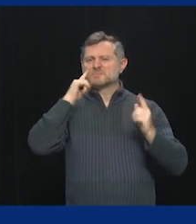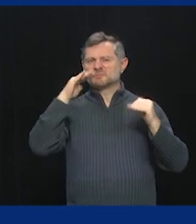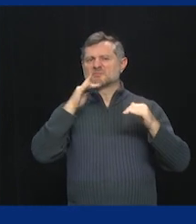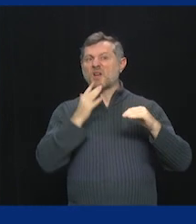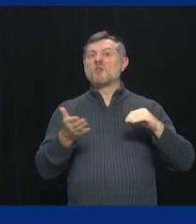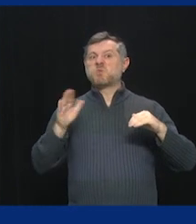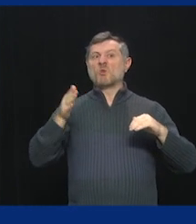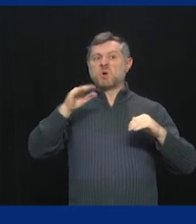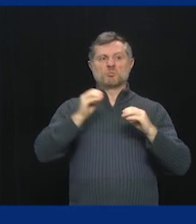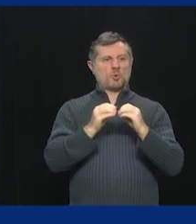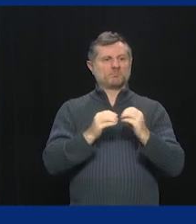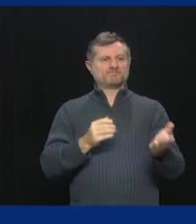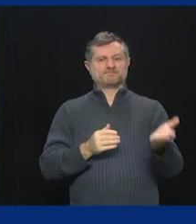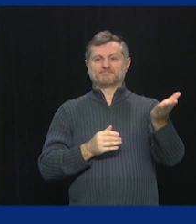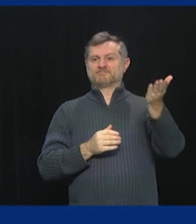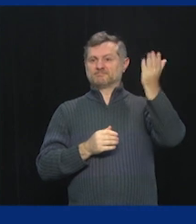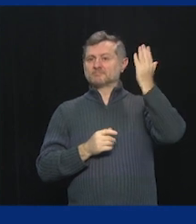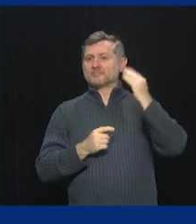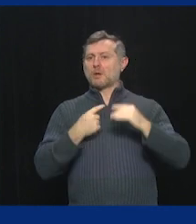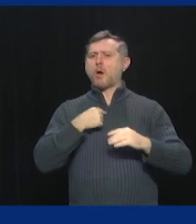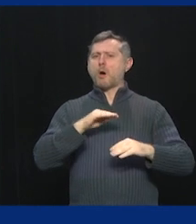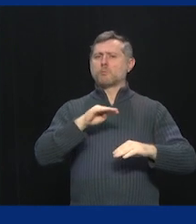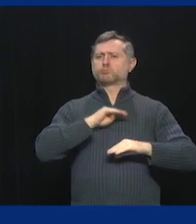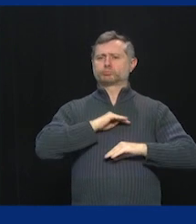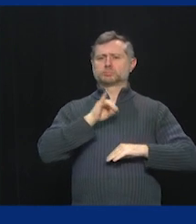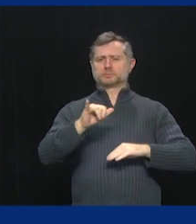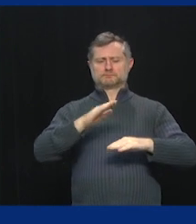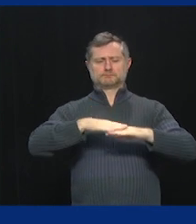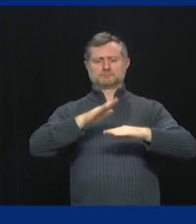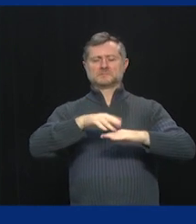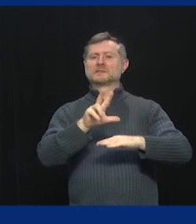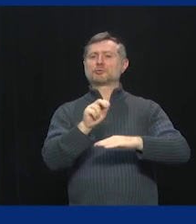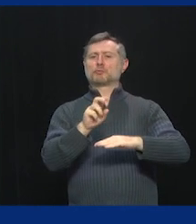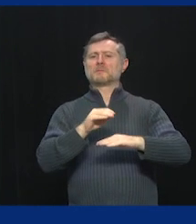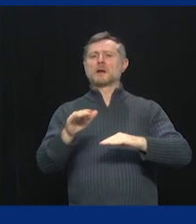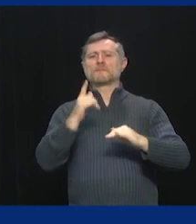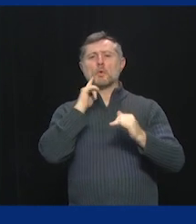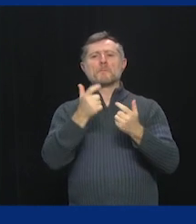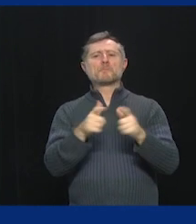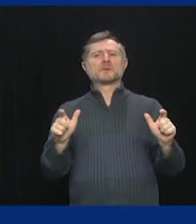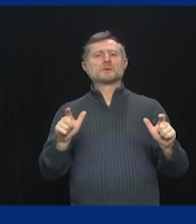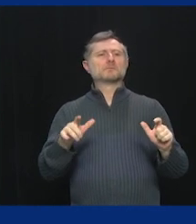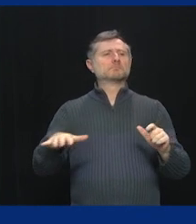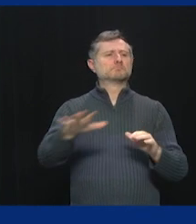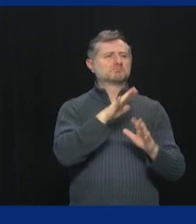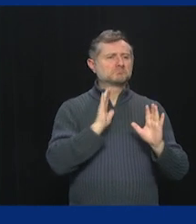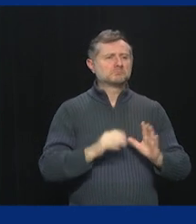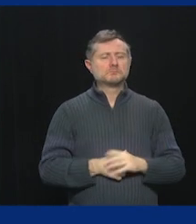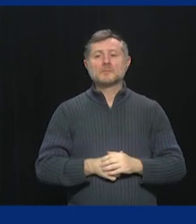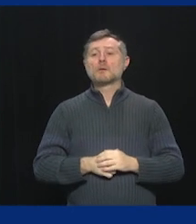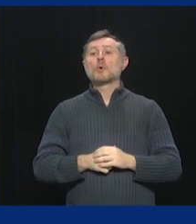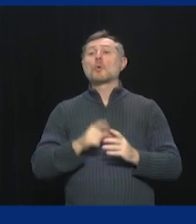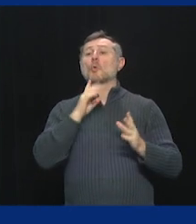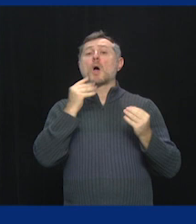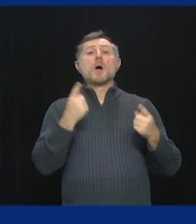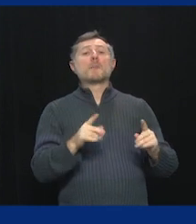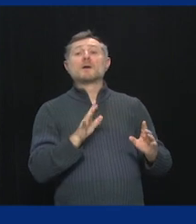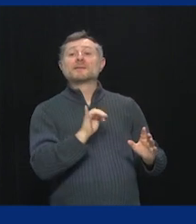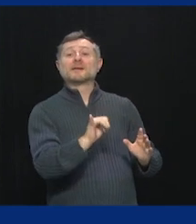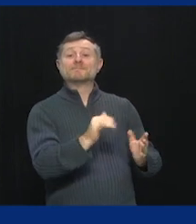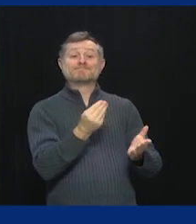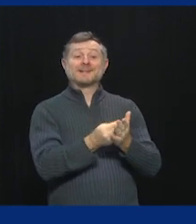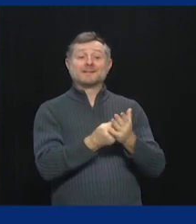did trigger the threshold that we are eligible to apply for a major declaration assistance. What that gets us is funding for people who've